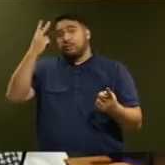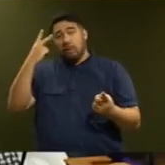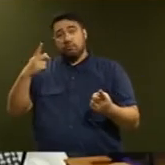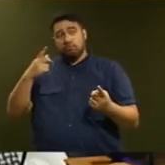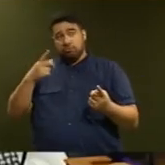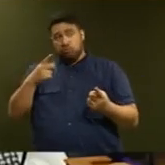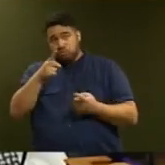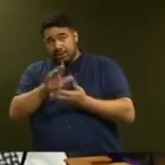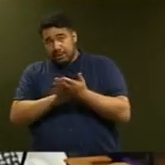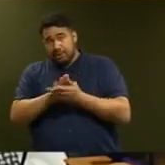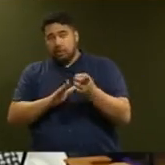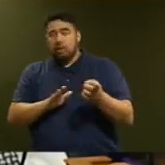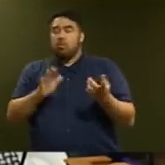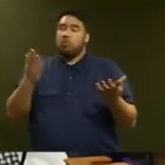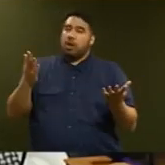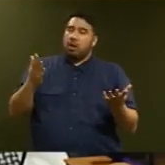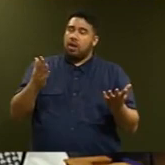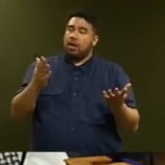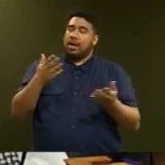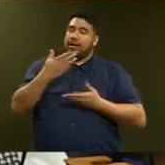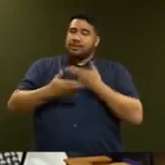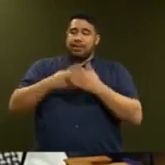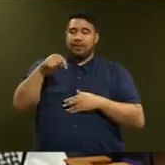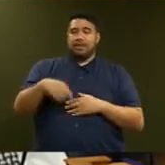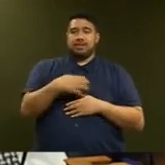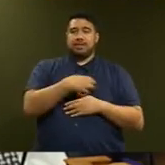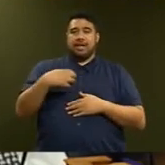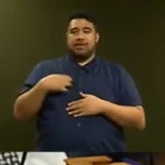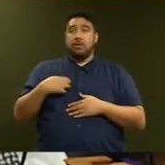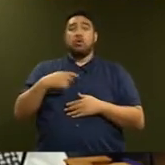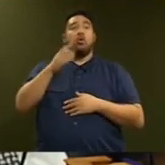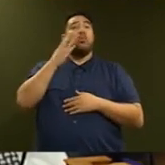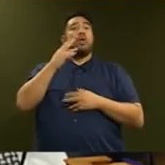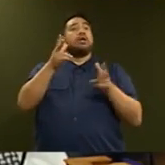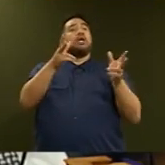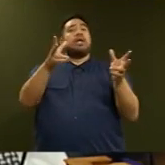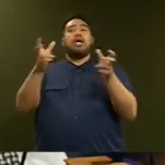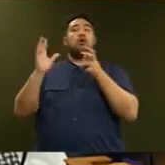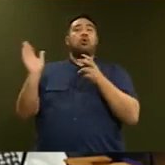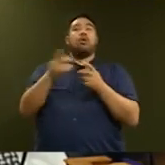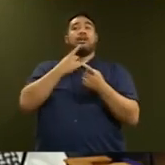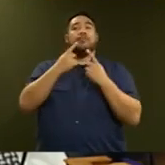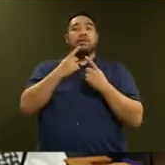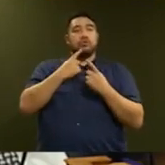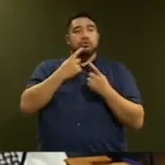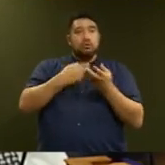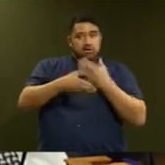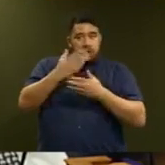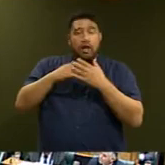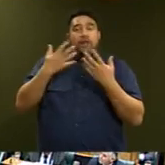Mr Speaker, the reality is, in this government, when people have heard all the facts, they do sometimes change their mind. What does that member do?